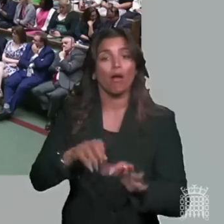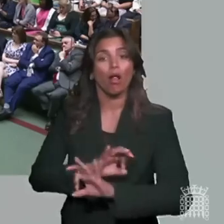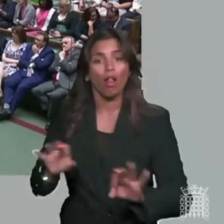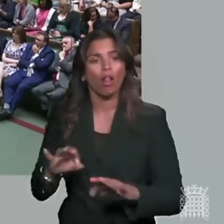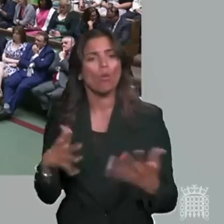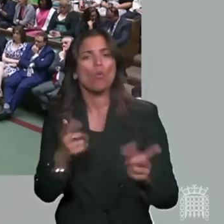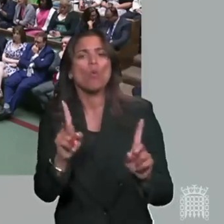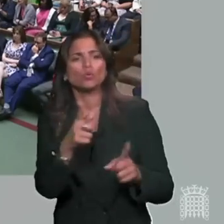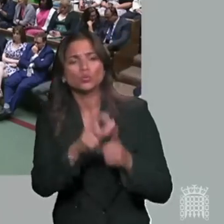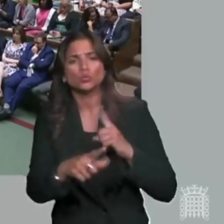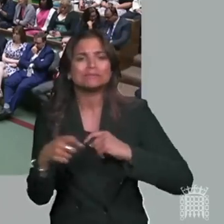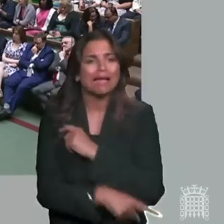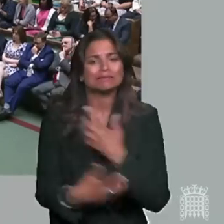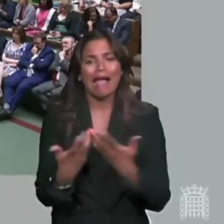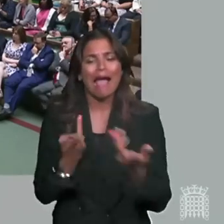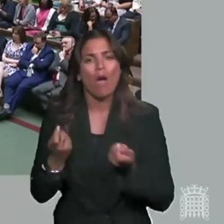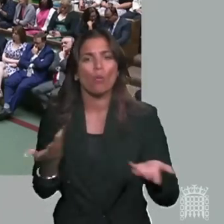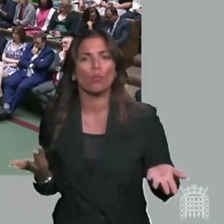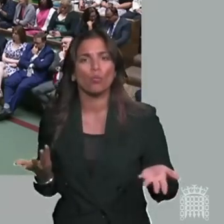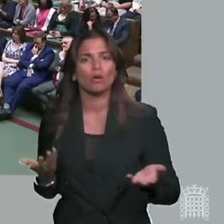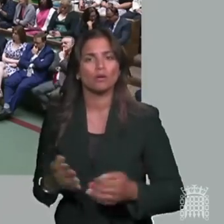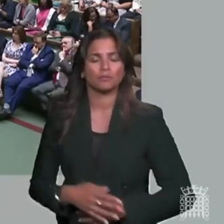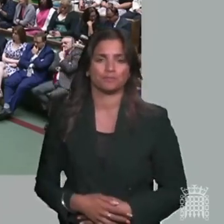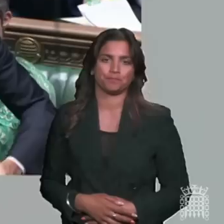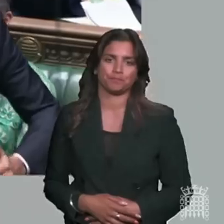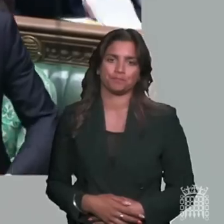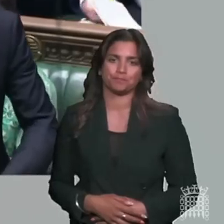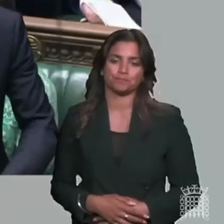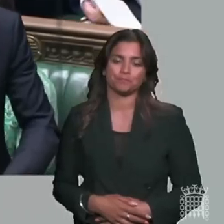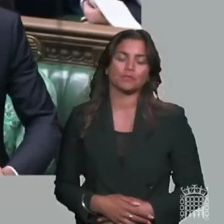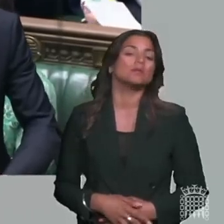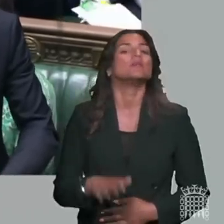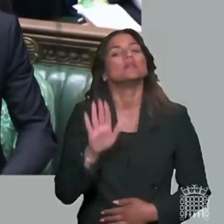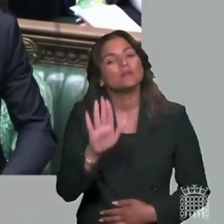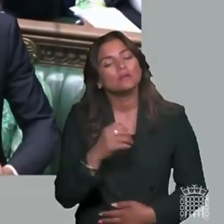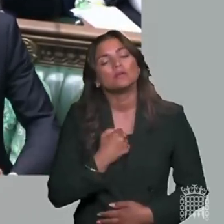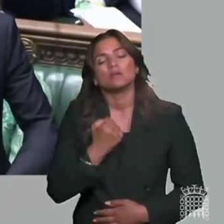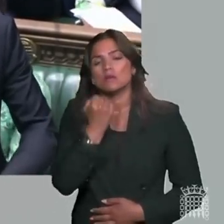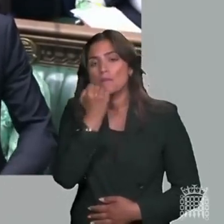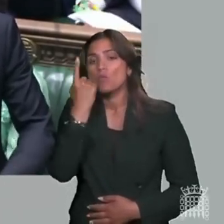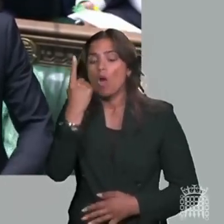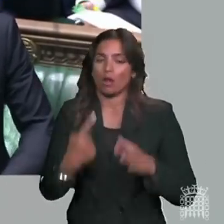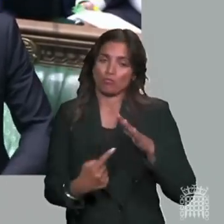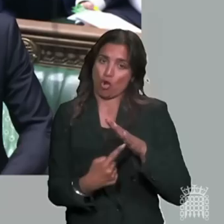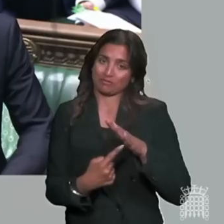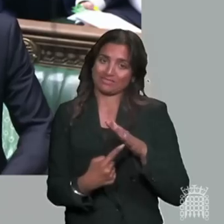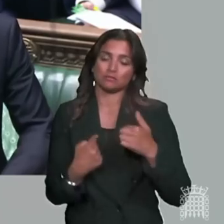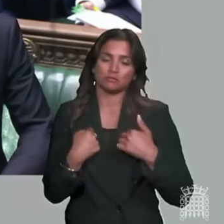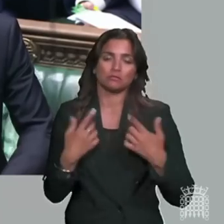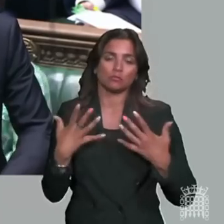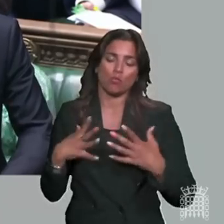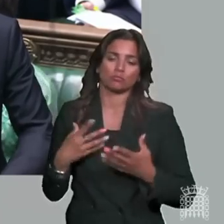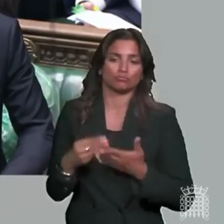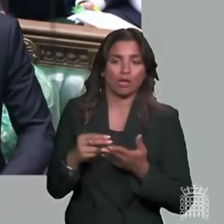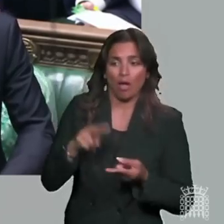debt? Well, Mr. Speaker, our number one priority is to halve inflation so we can reduce the upward pressure